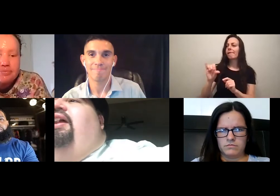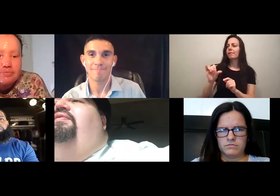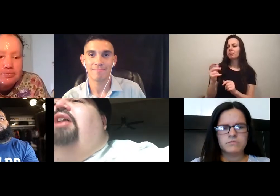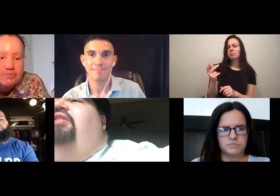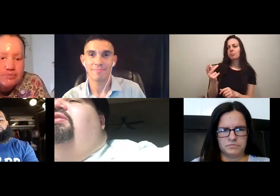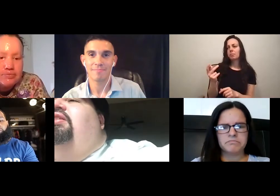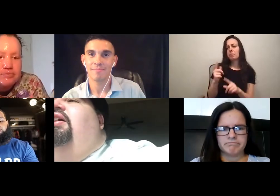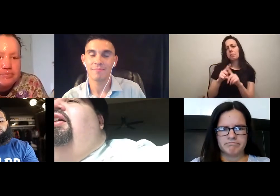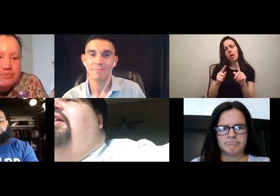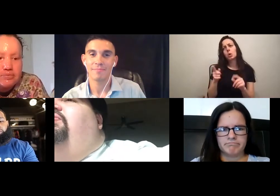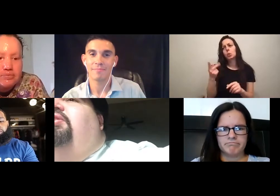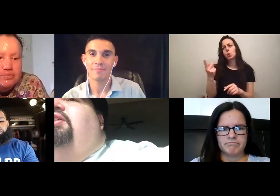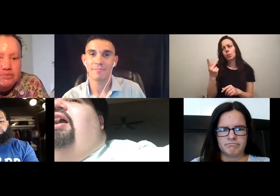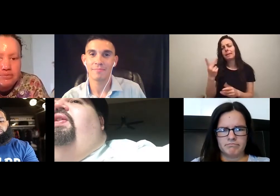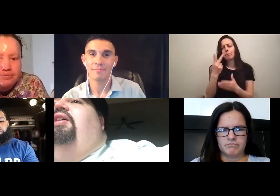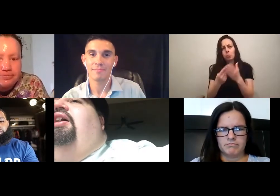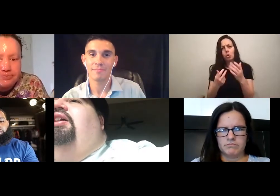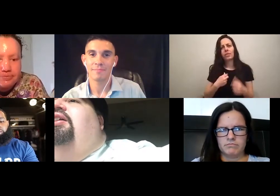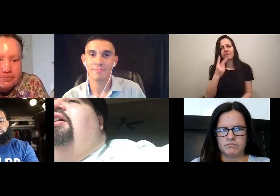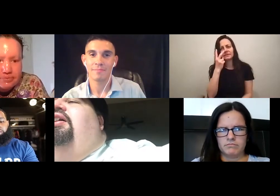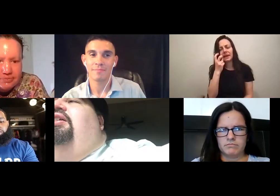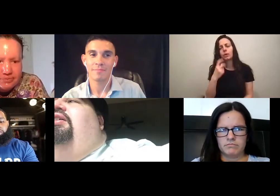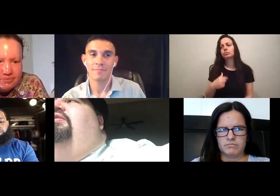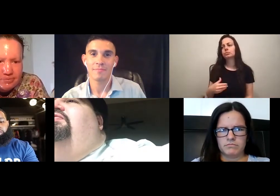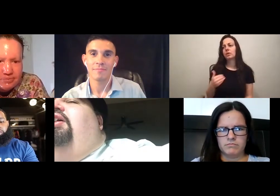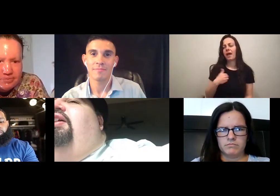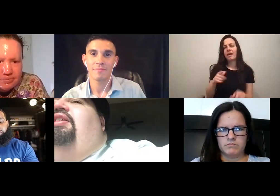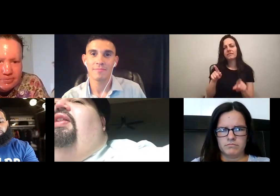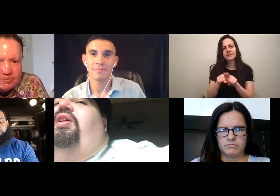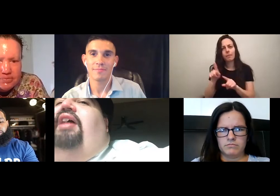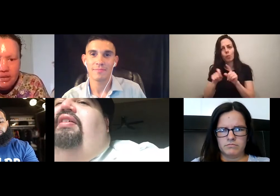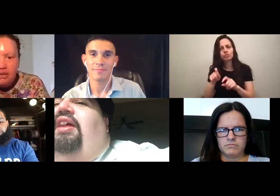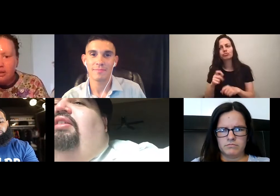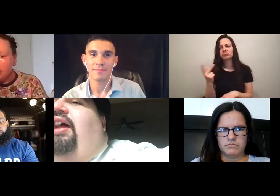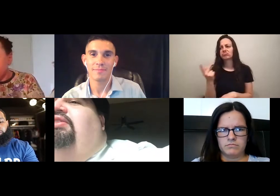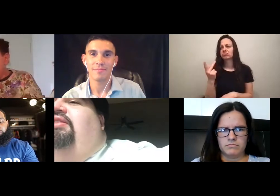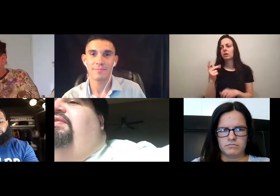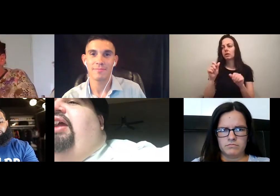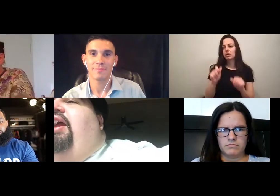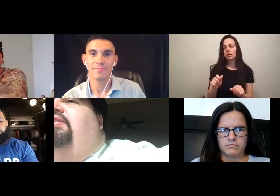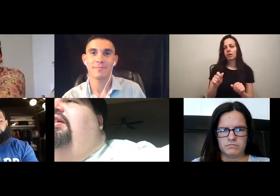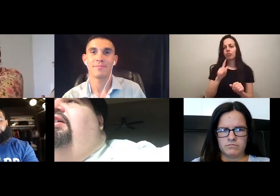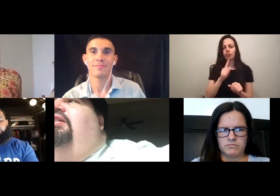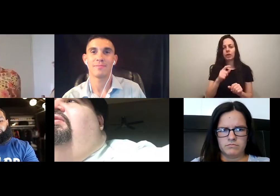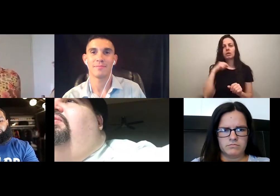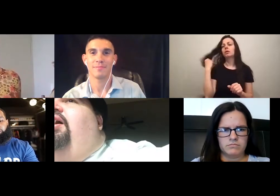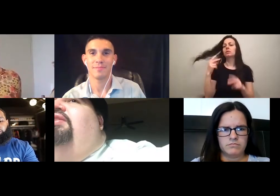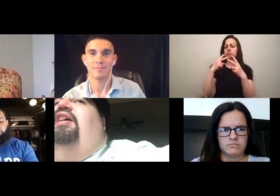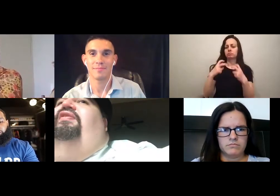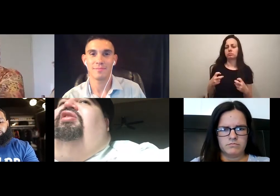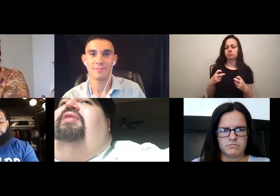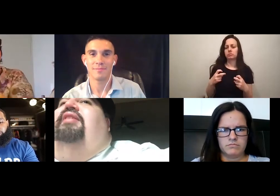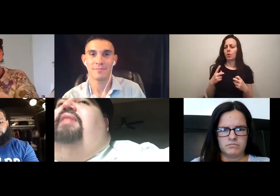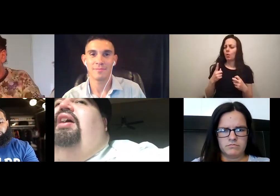had the same doubts. Let's work together and really synthesize the insights that we've gained. What